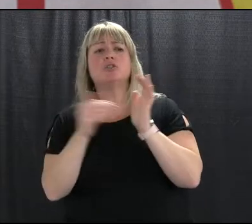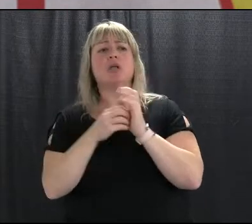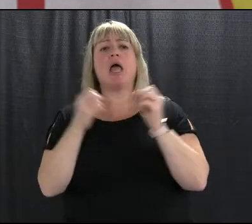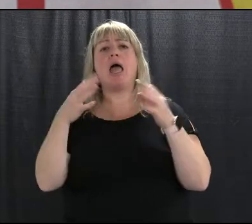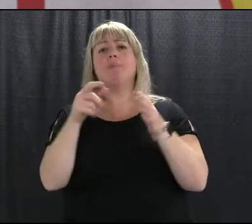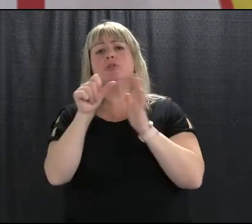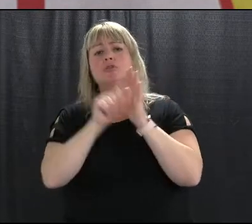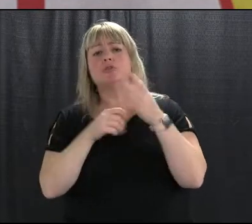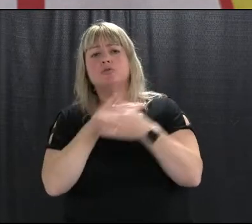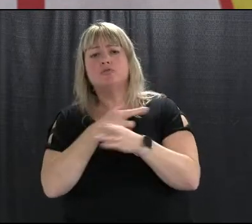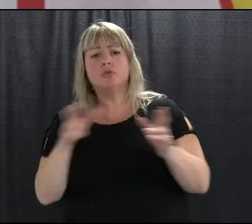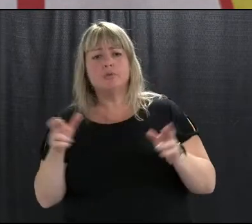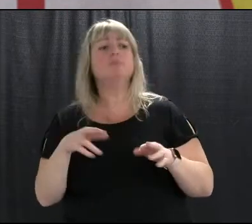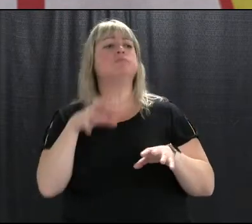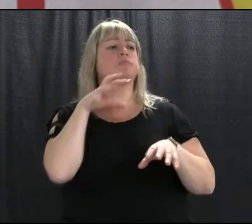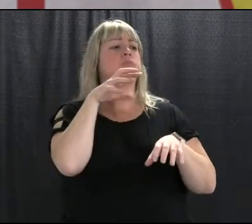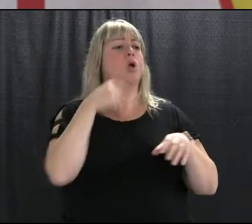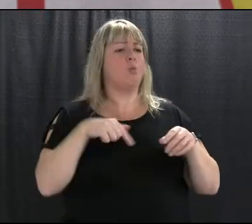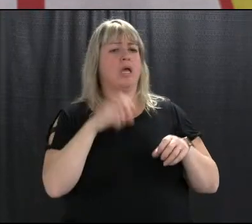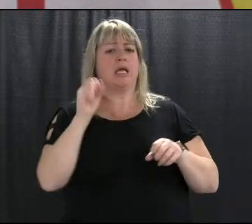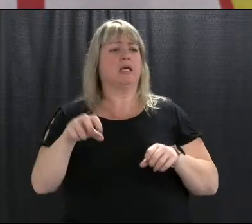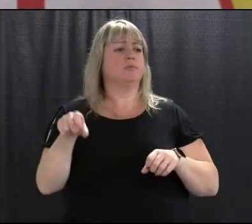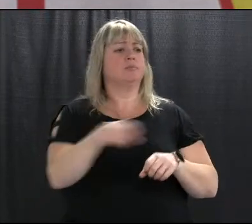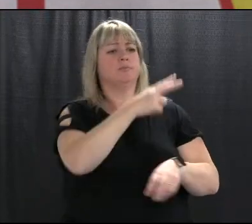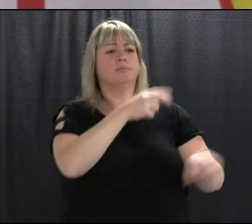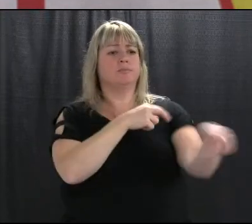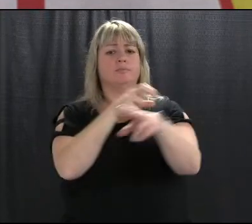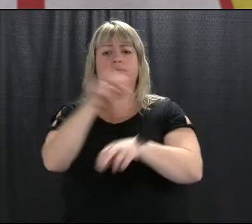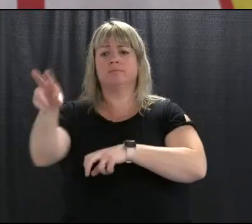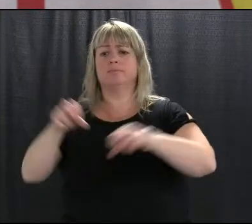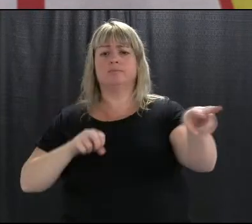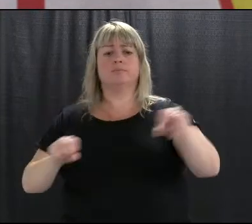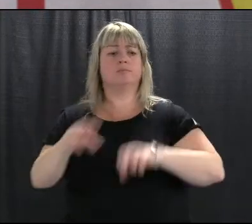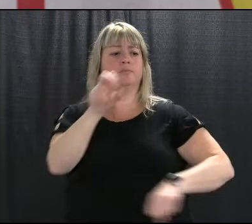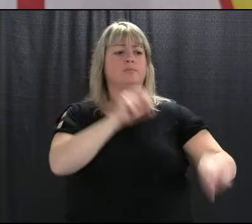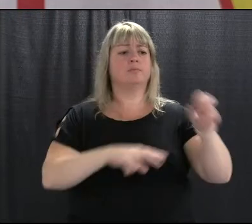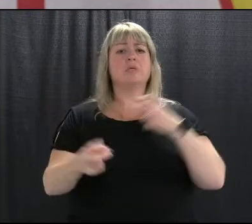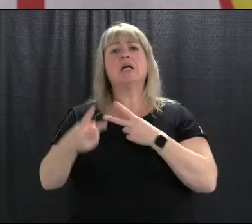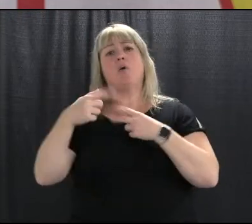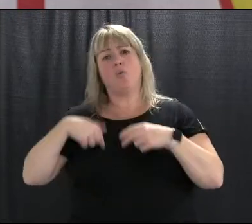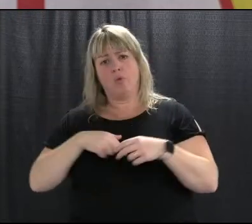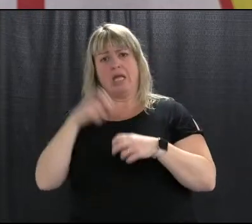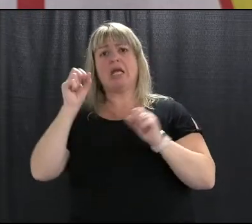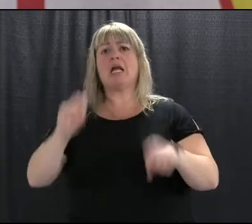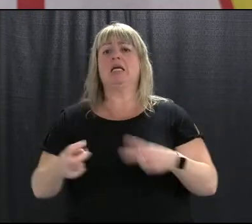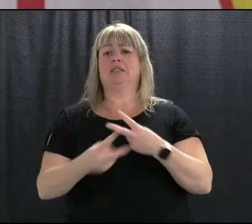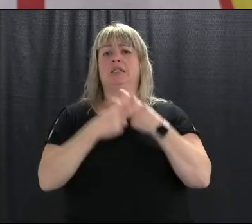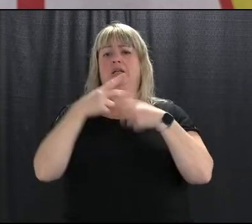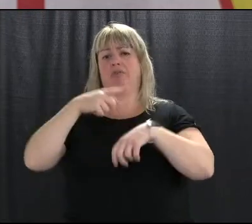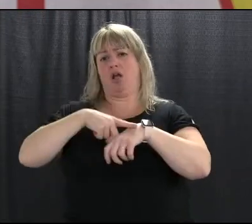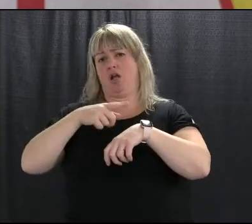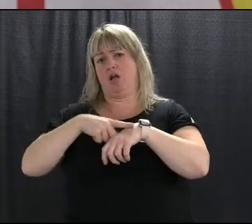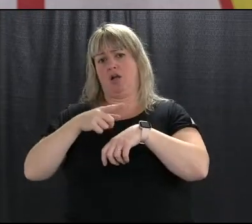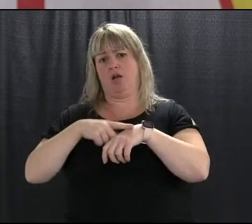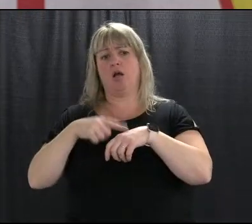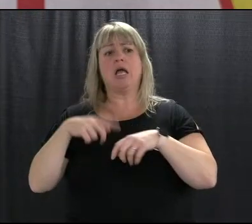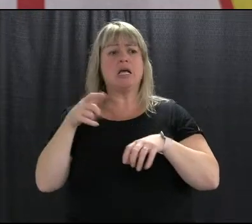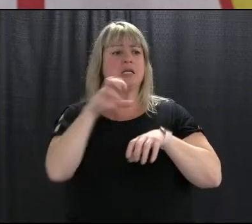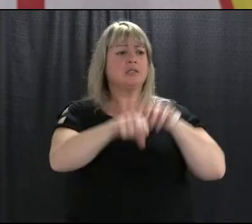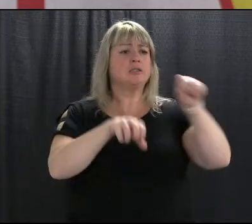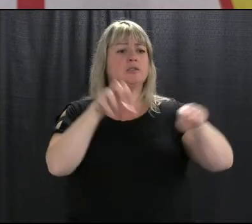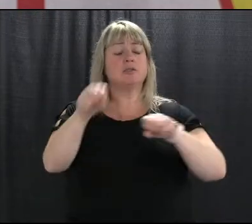throughout the province, so we can better match those who are on the wait list with capacity that's available. You may get